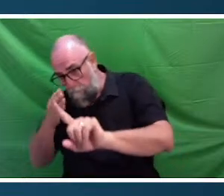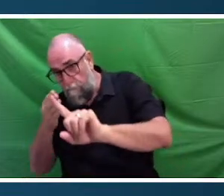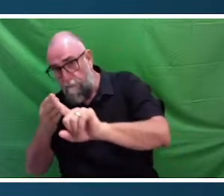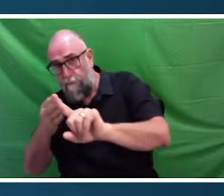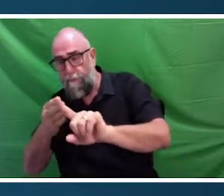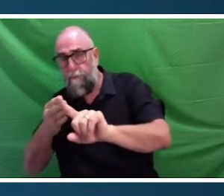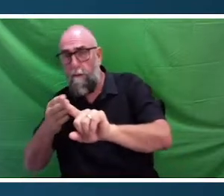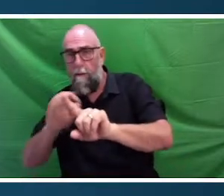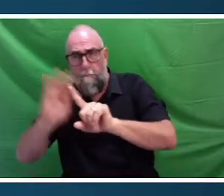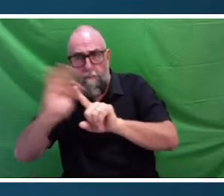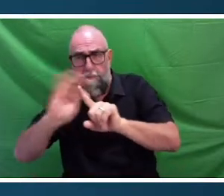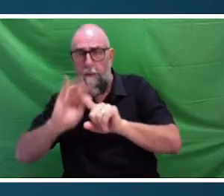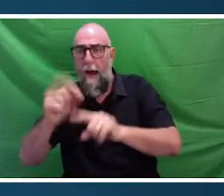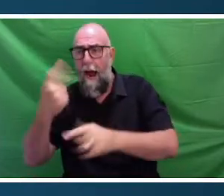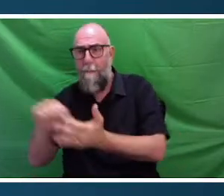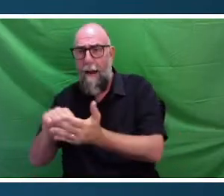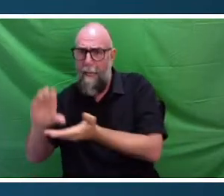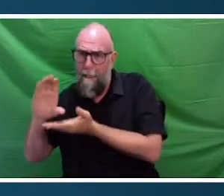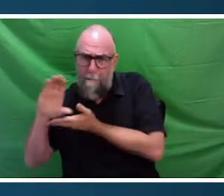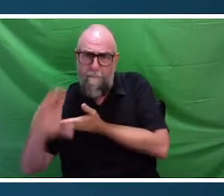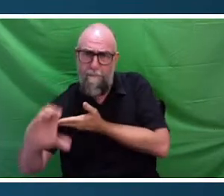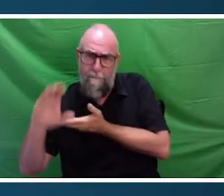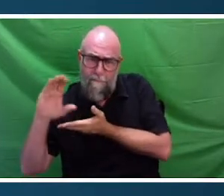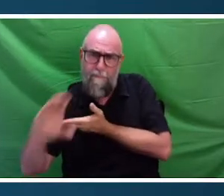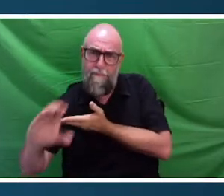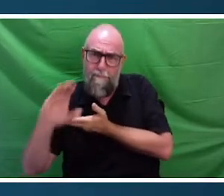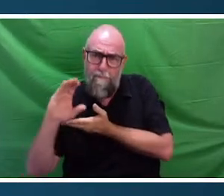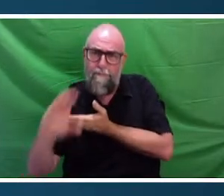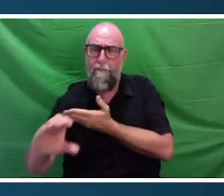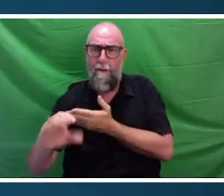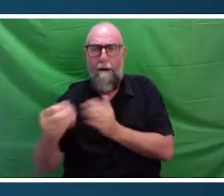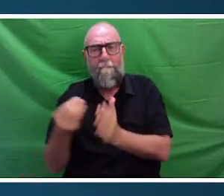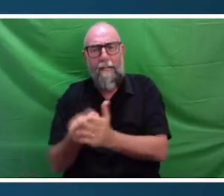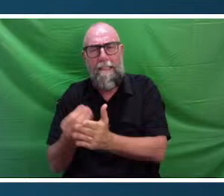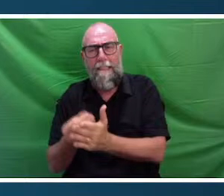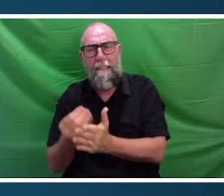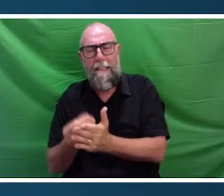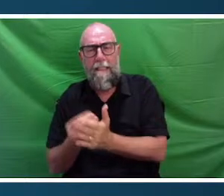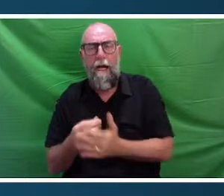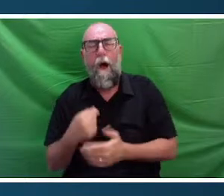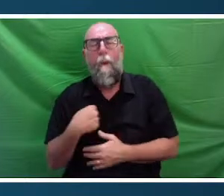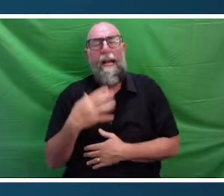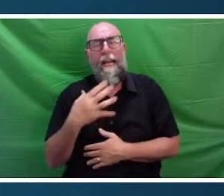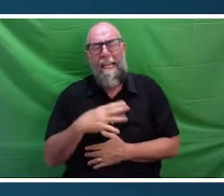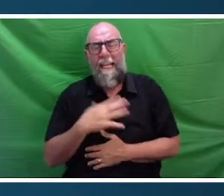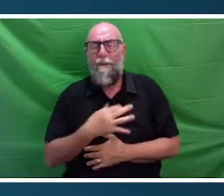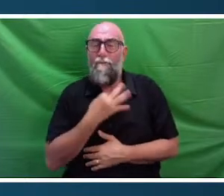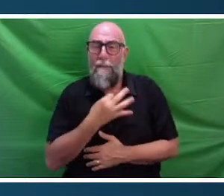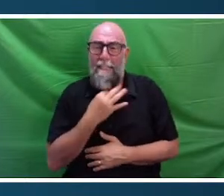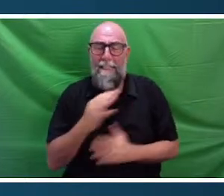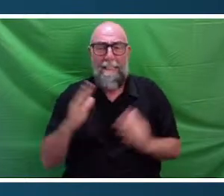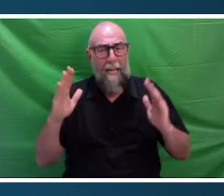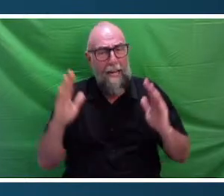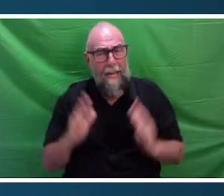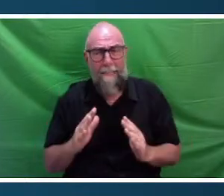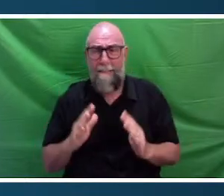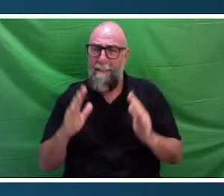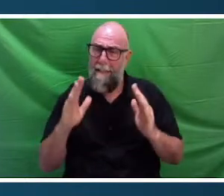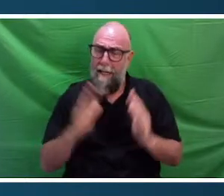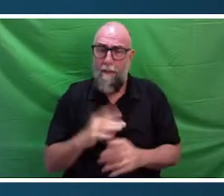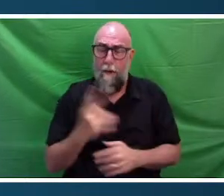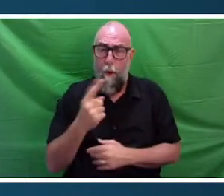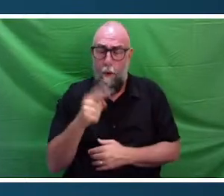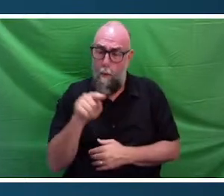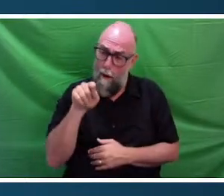that consistently use systems and tools to reduce the risk of leaving those most at risk